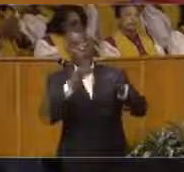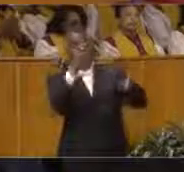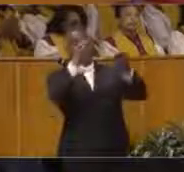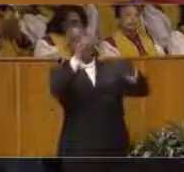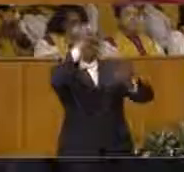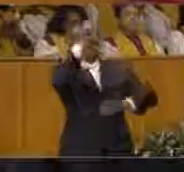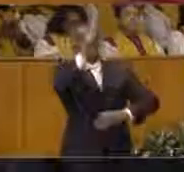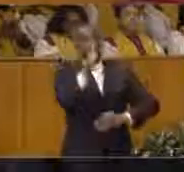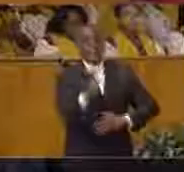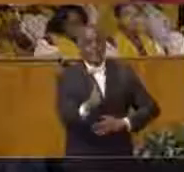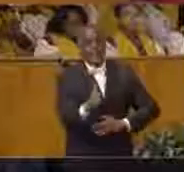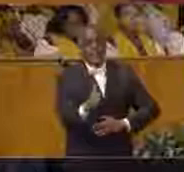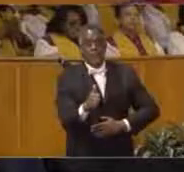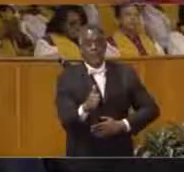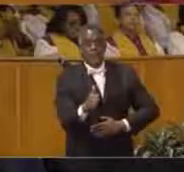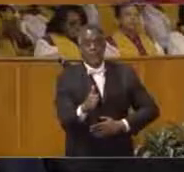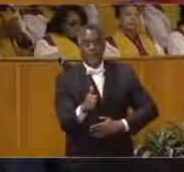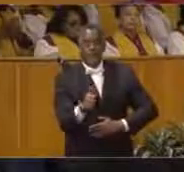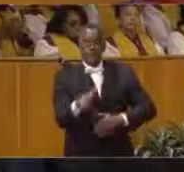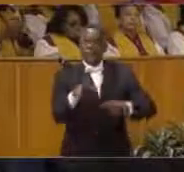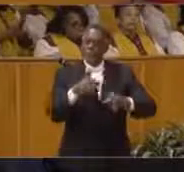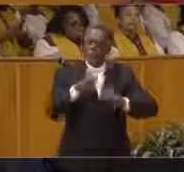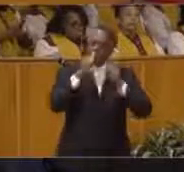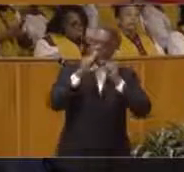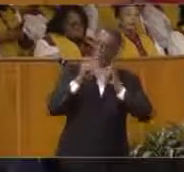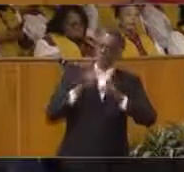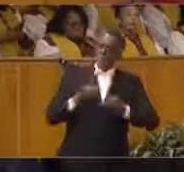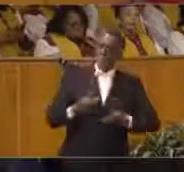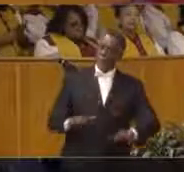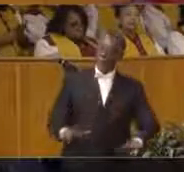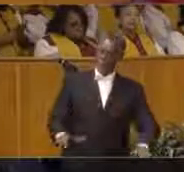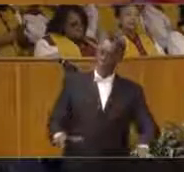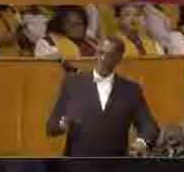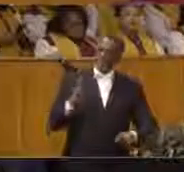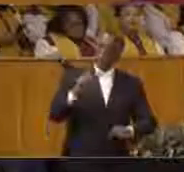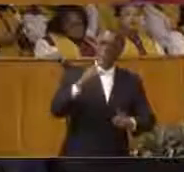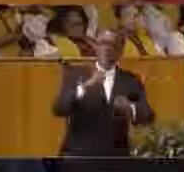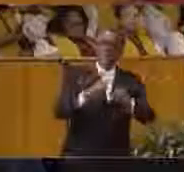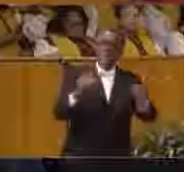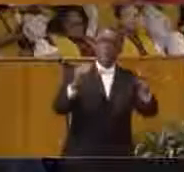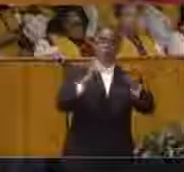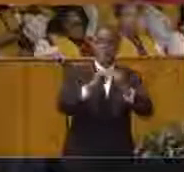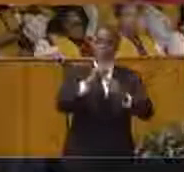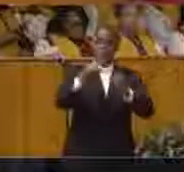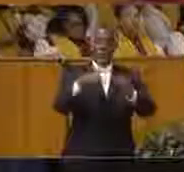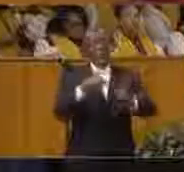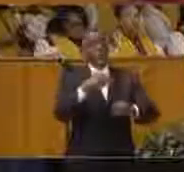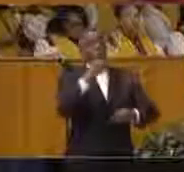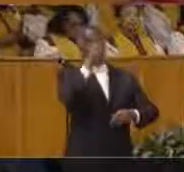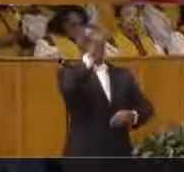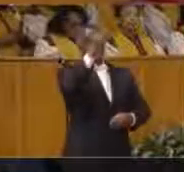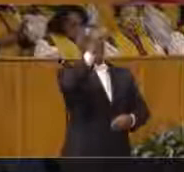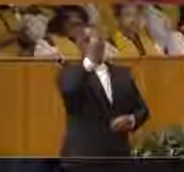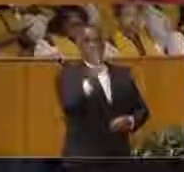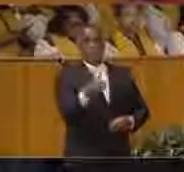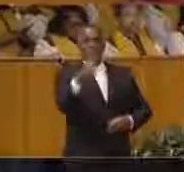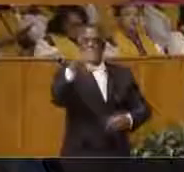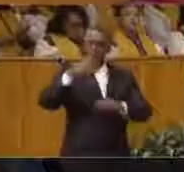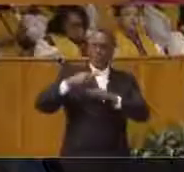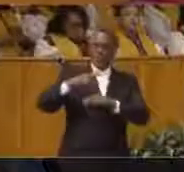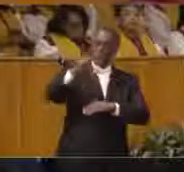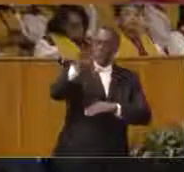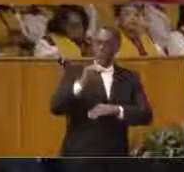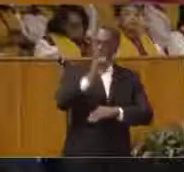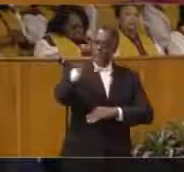the tithe, it'll come back to you and some. When you release the 10%, God will send 100 back.